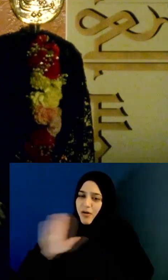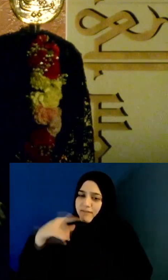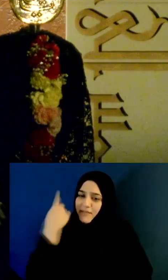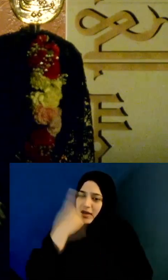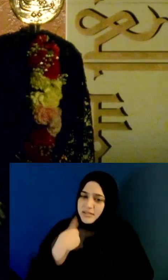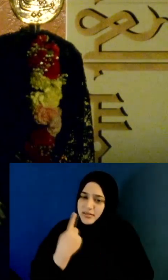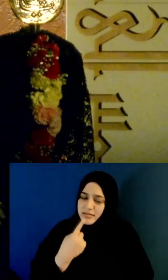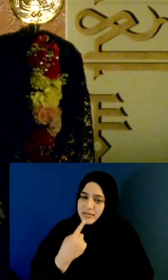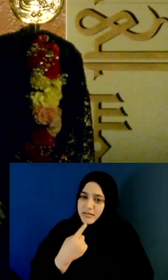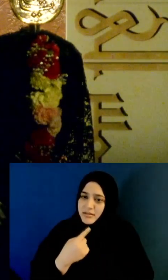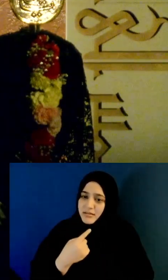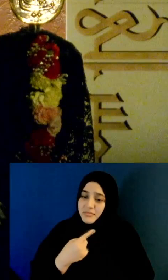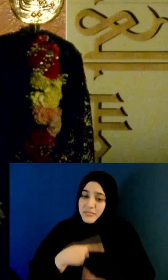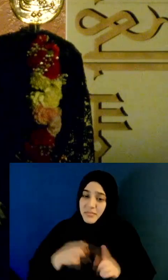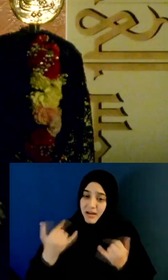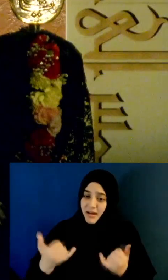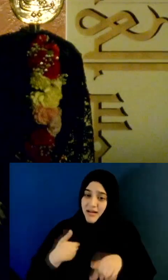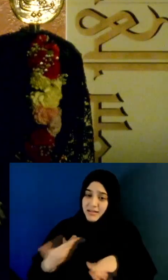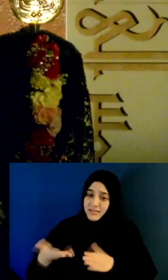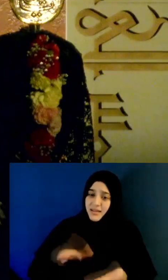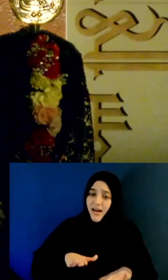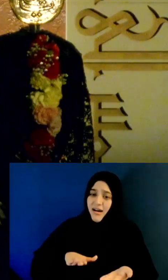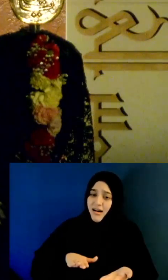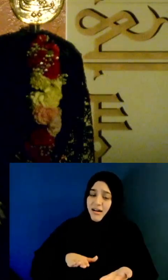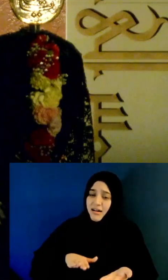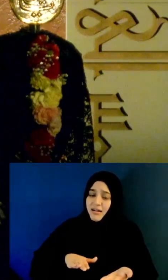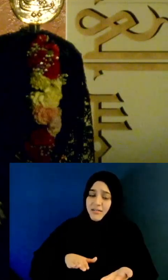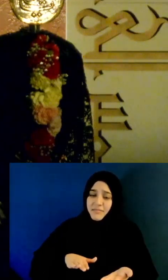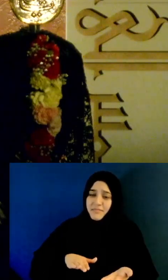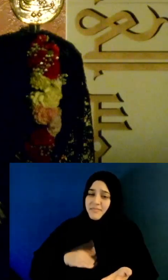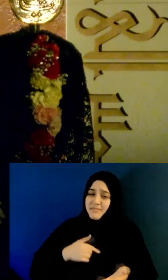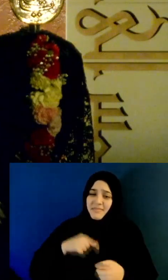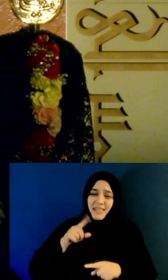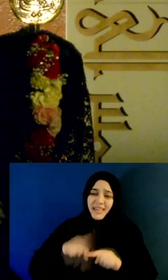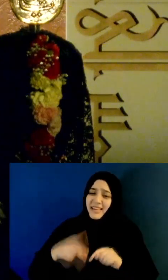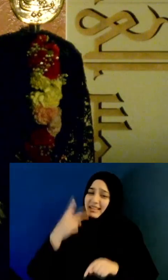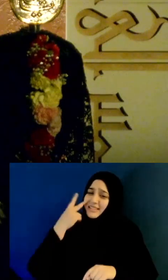But I'm dying, I cannot see your face."